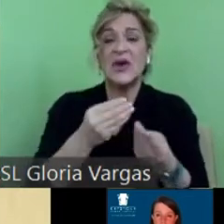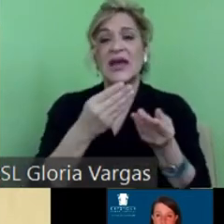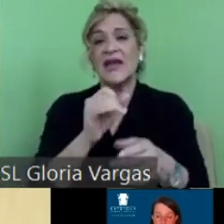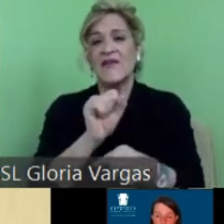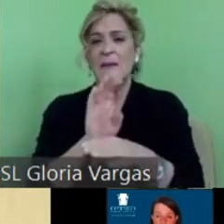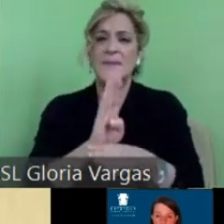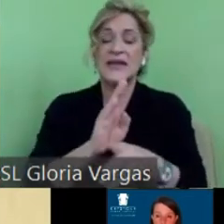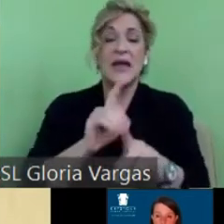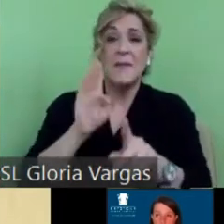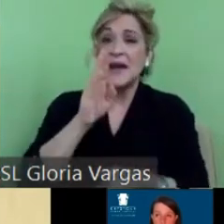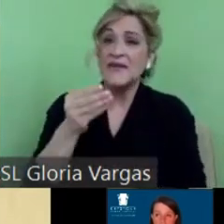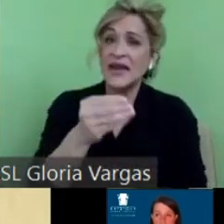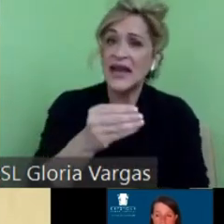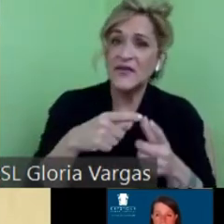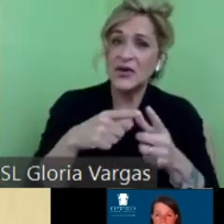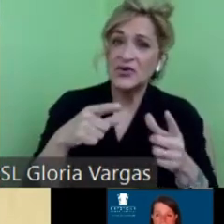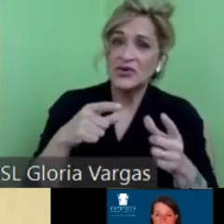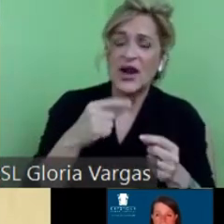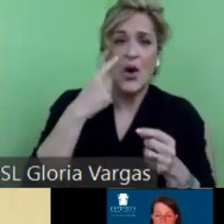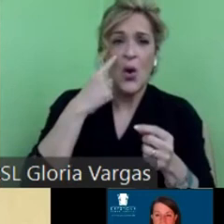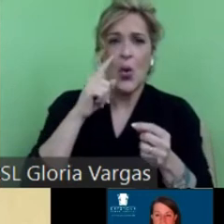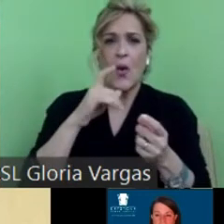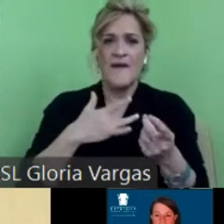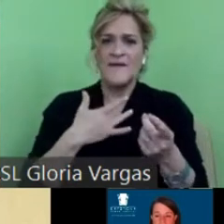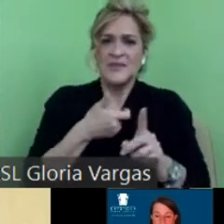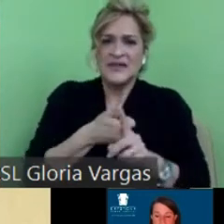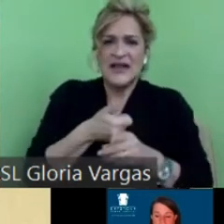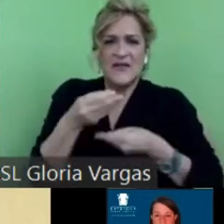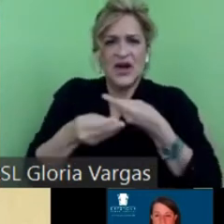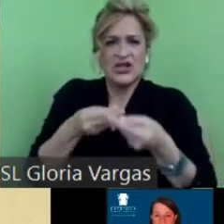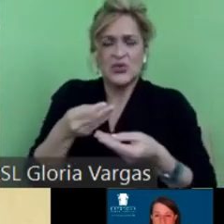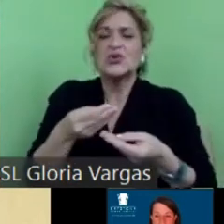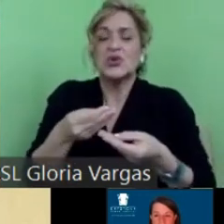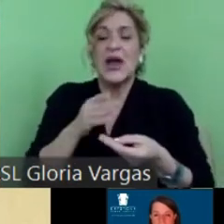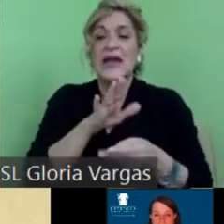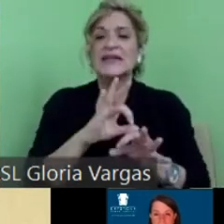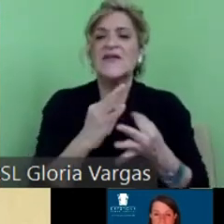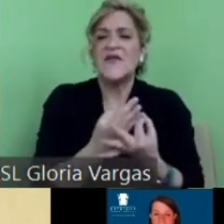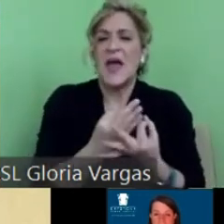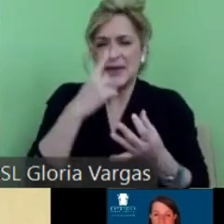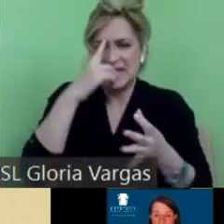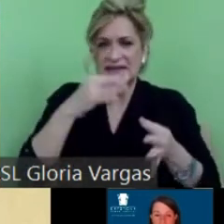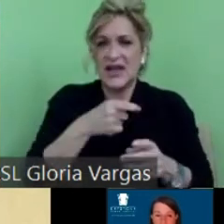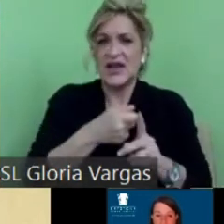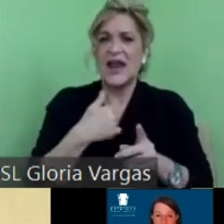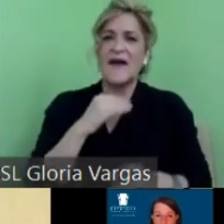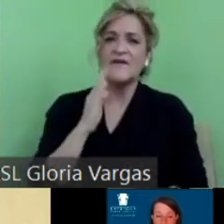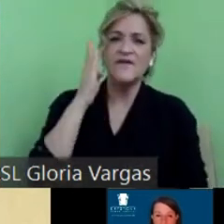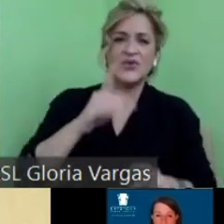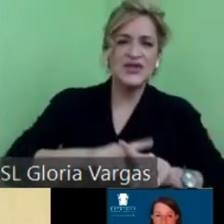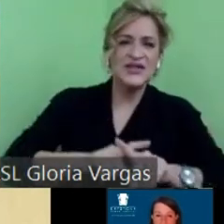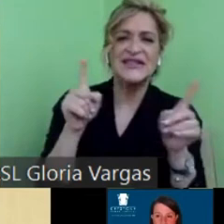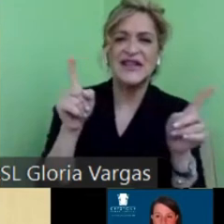pay or a sense of contribution. His family decided that he could have a different future. With consultation with